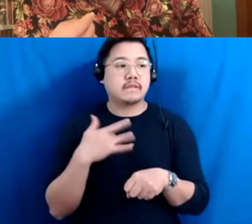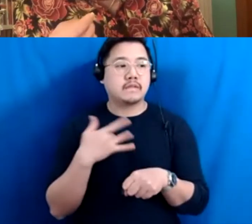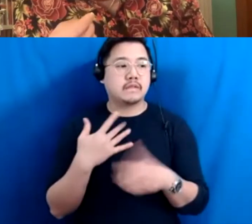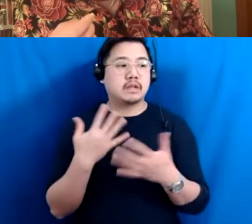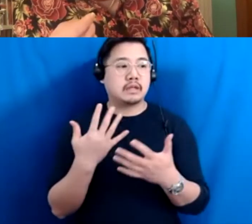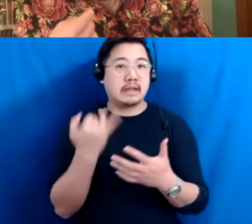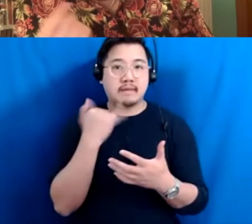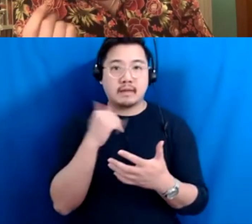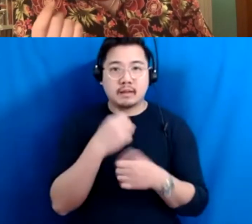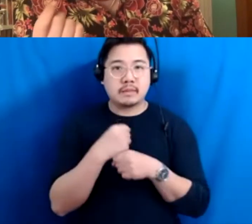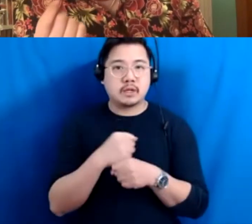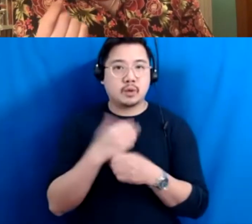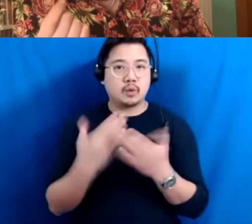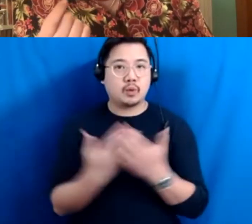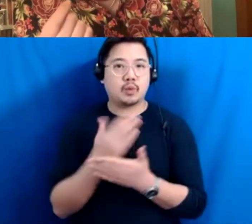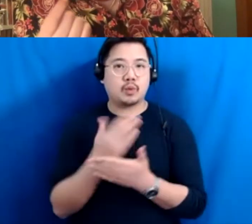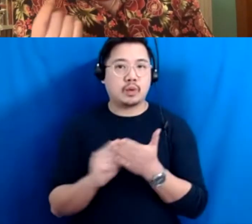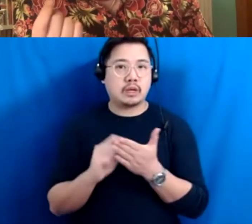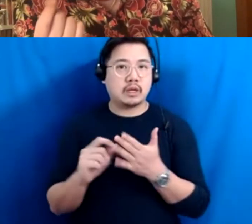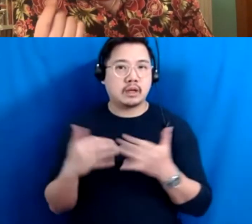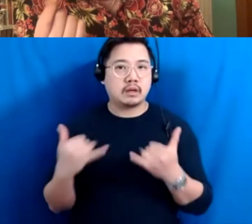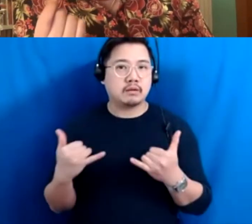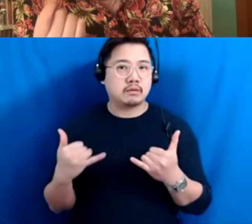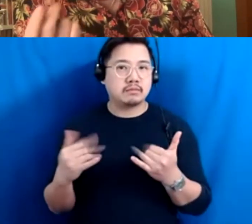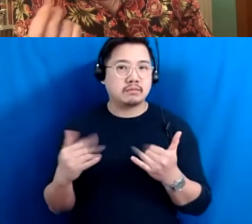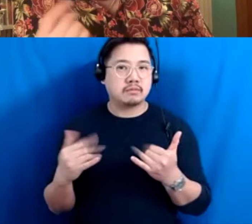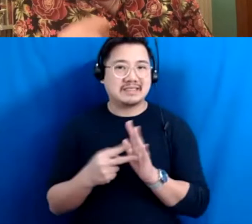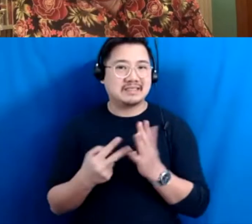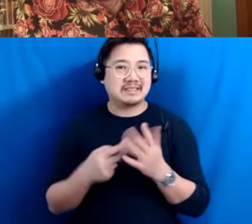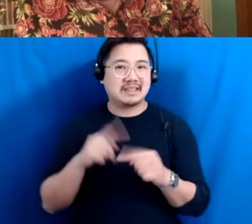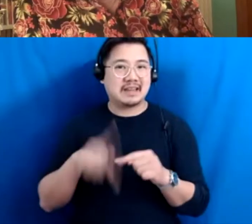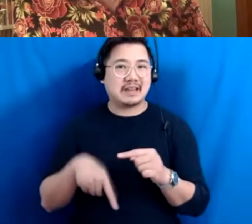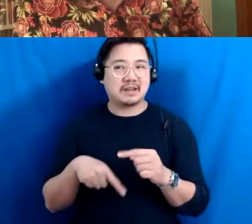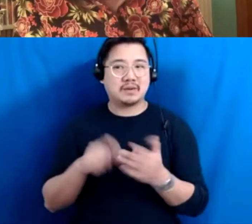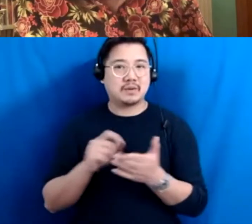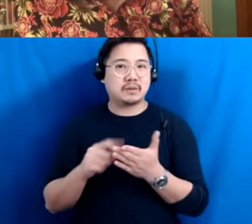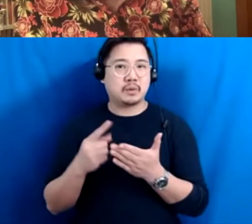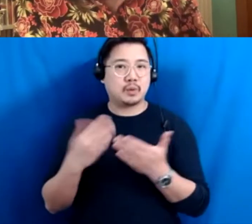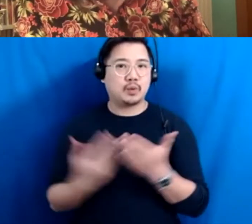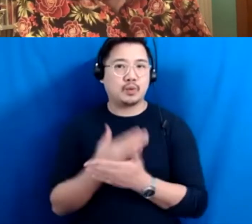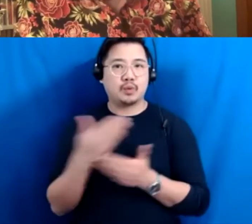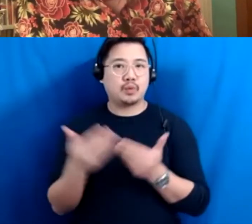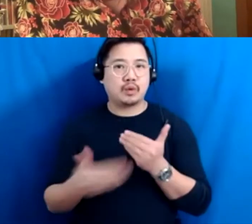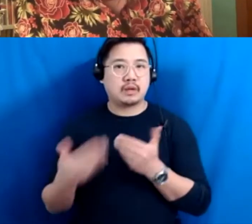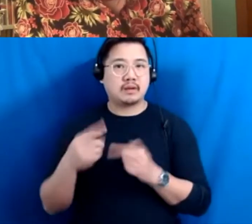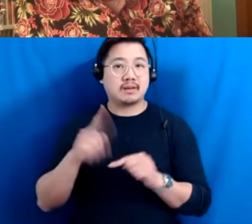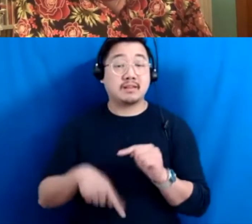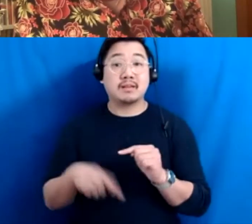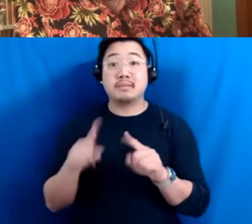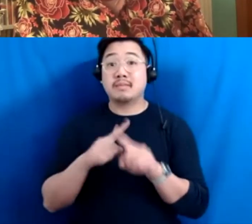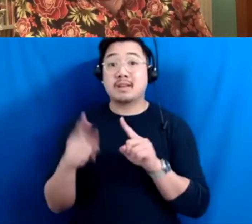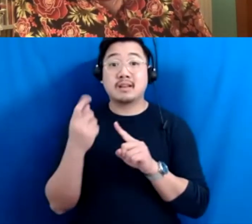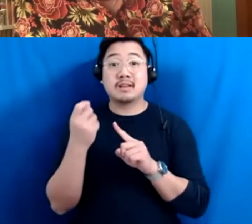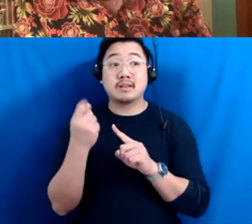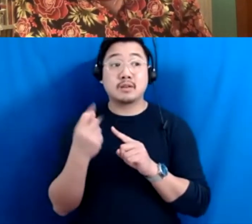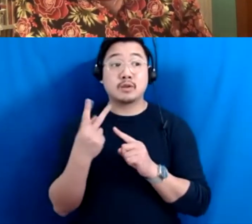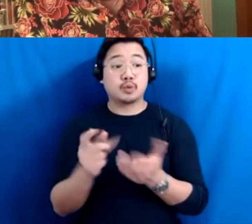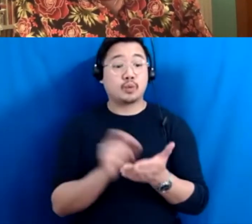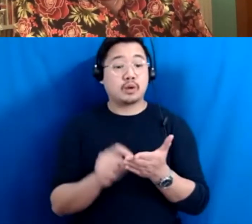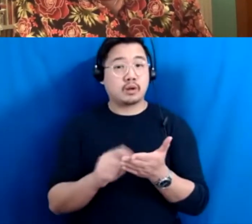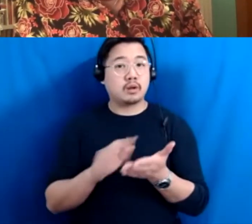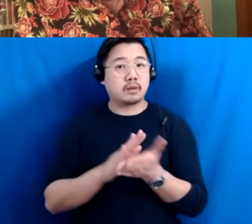um, I'll never I'll never write anything new again. Two of them turned into books. The third